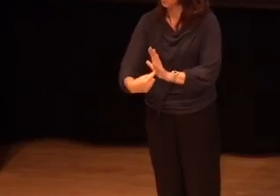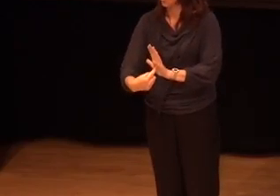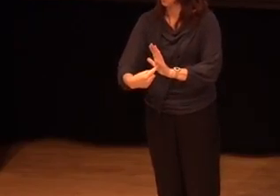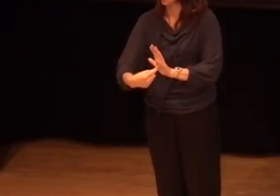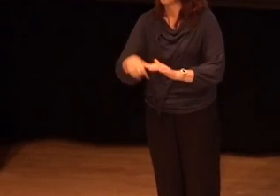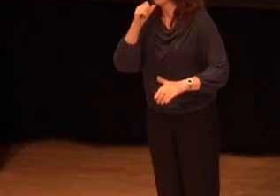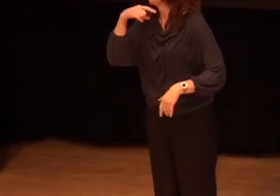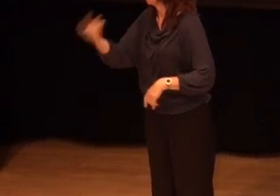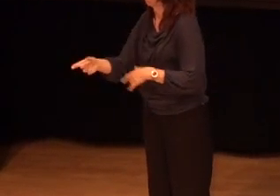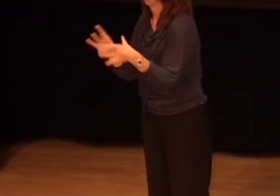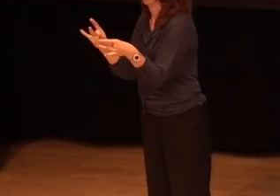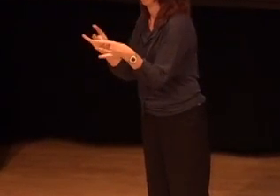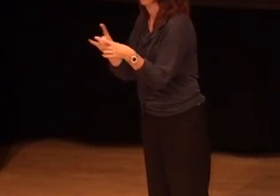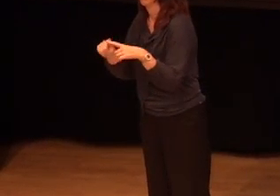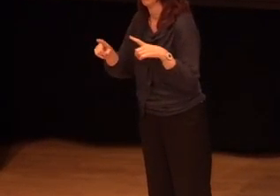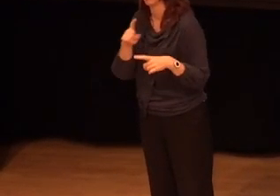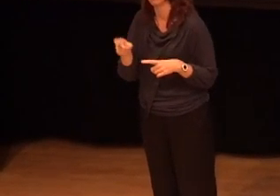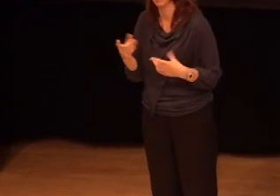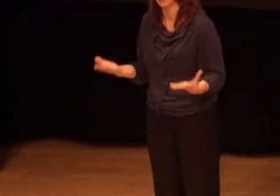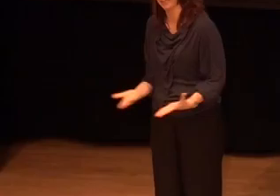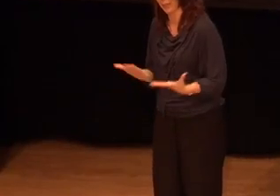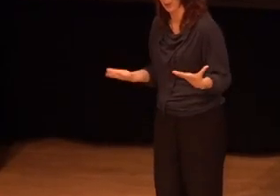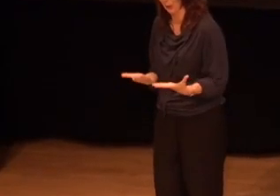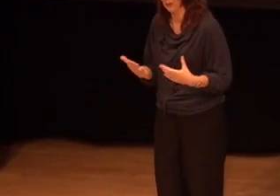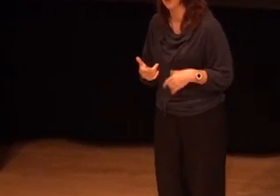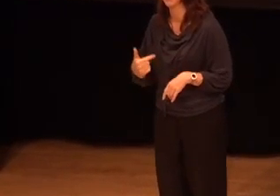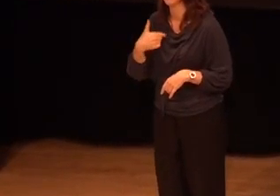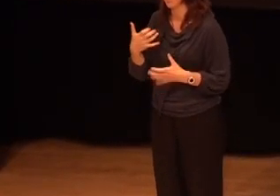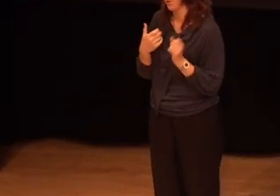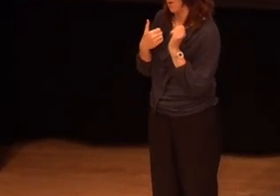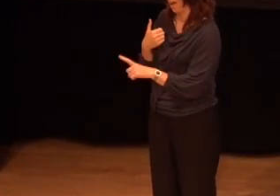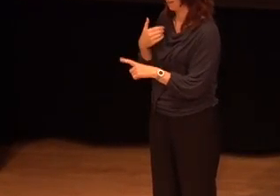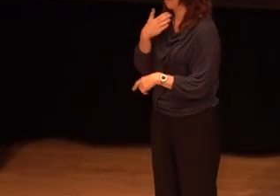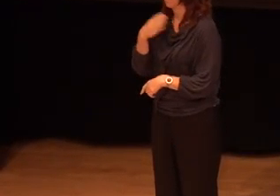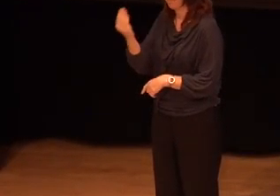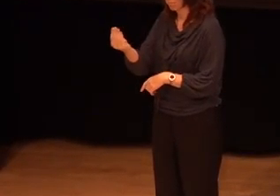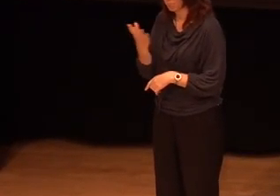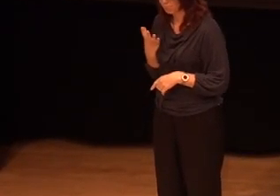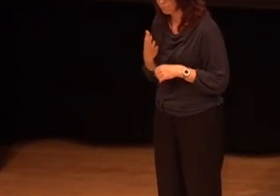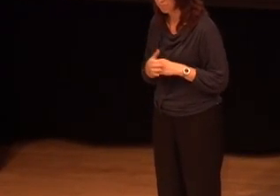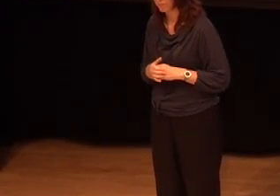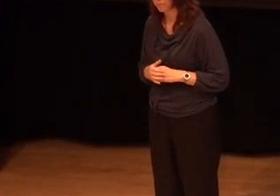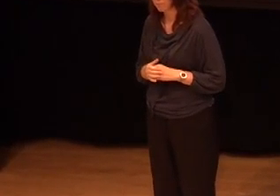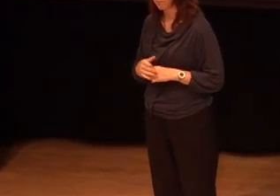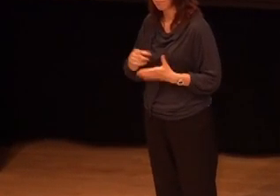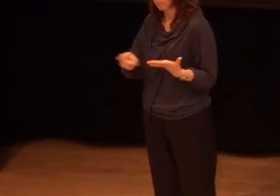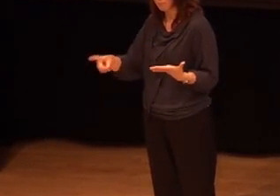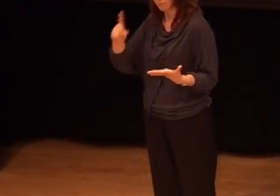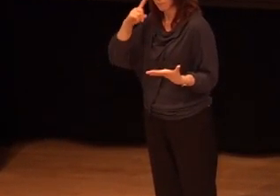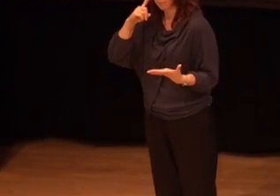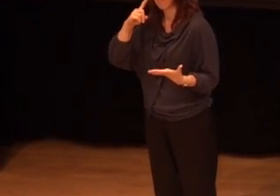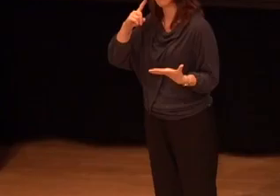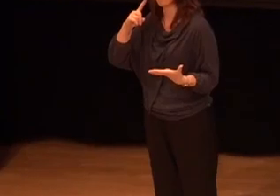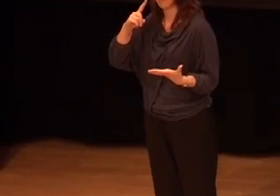But since you're here on the spot, I'm going to ask you to tell us what you think